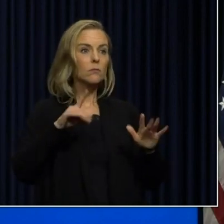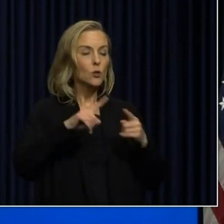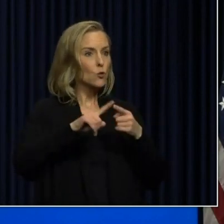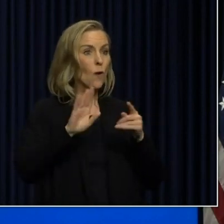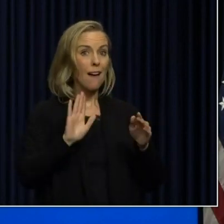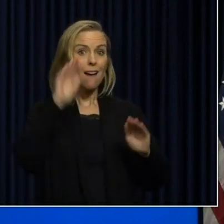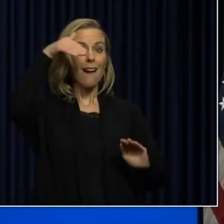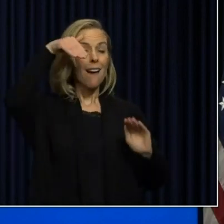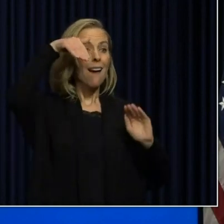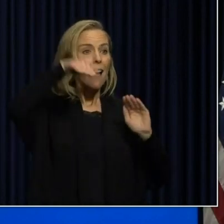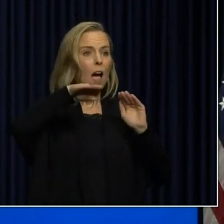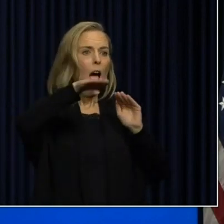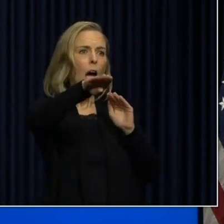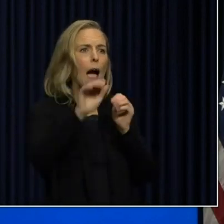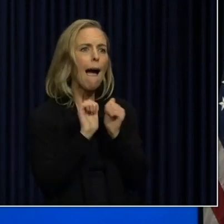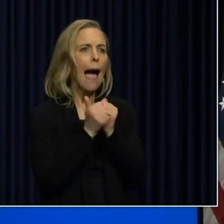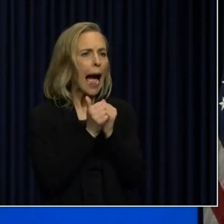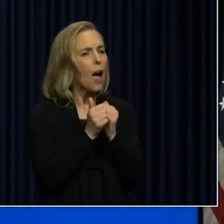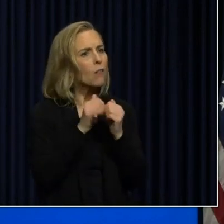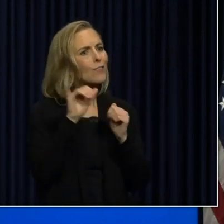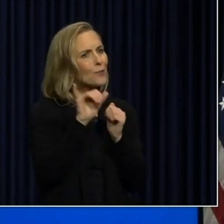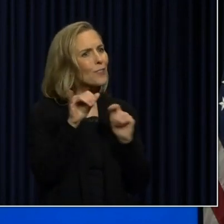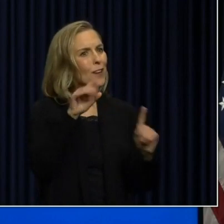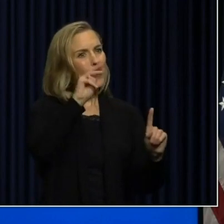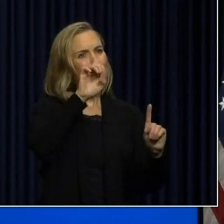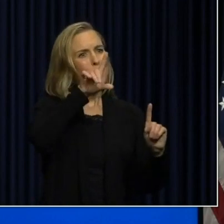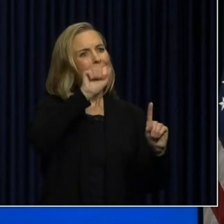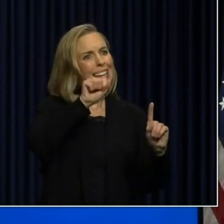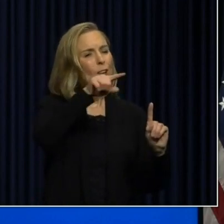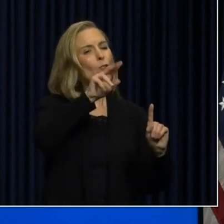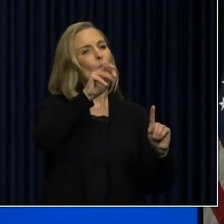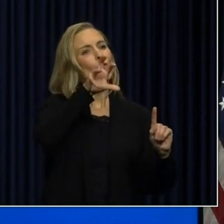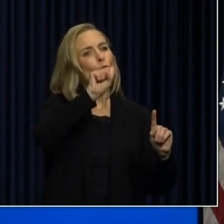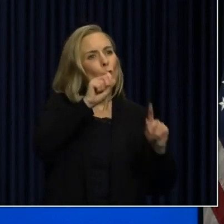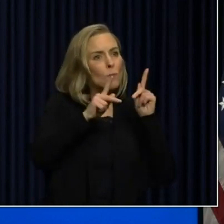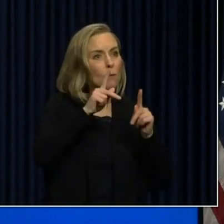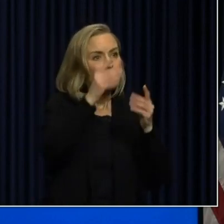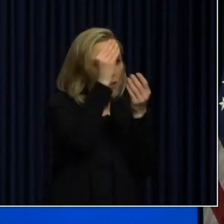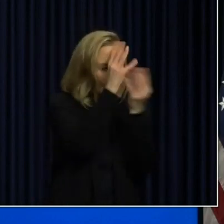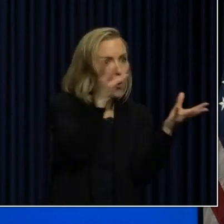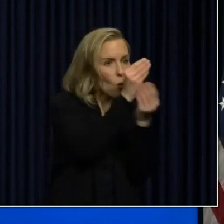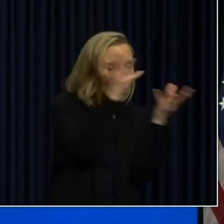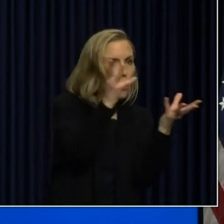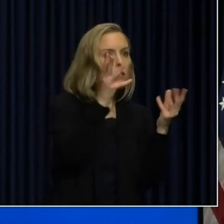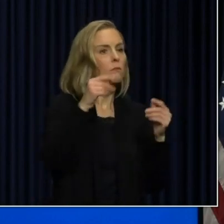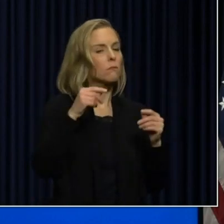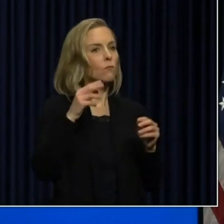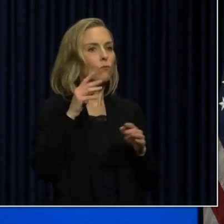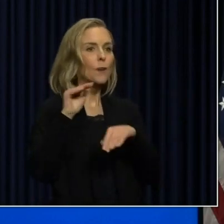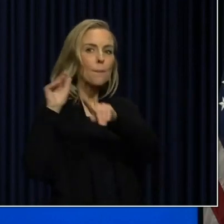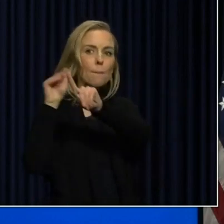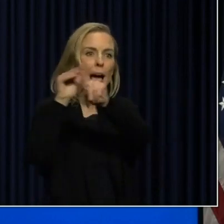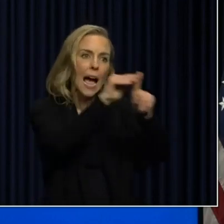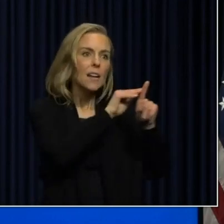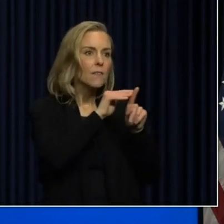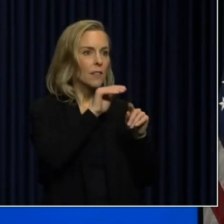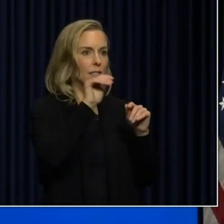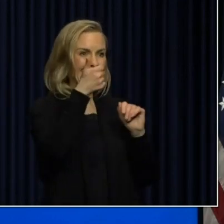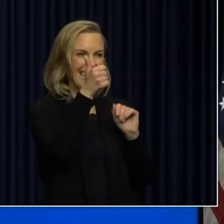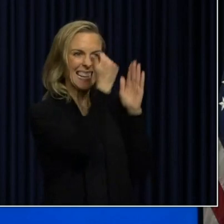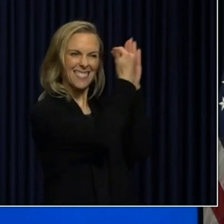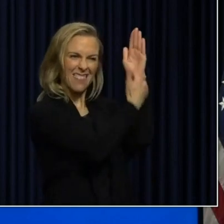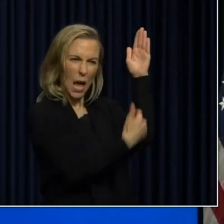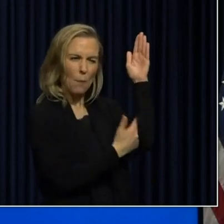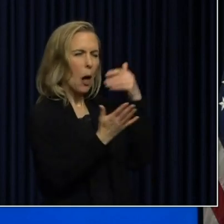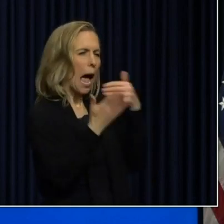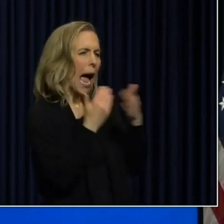flattened this curve, even with our results today, if you weren't out there keeping people informed, reminding them of the 10 steps, however you